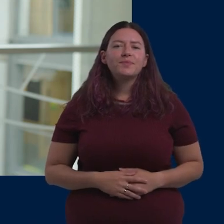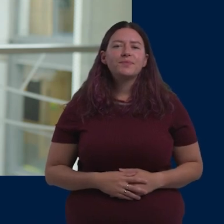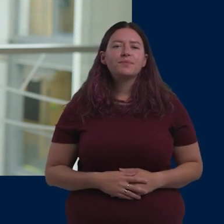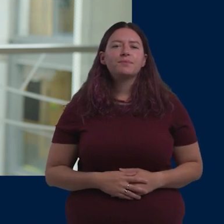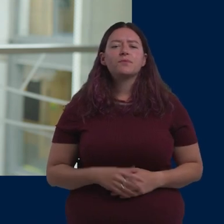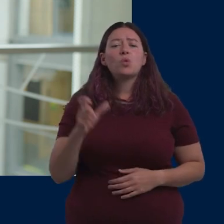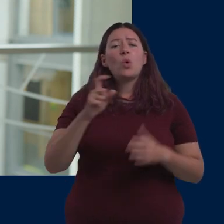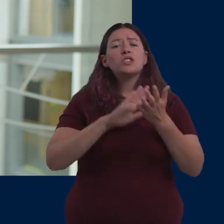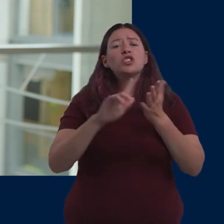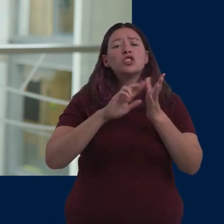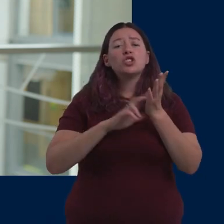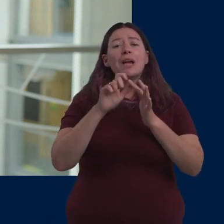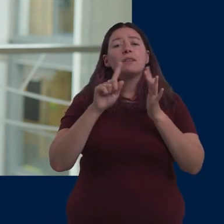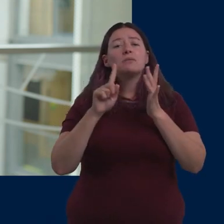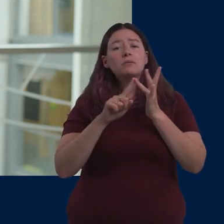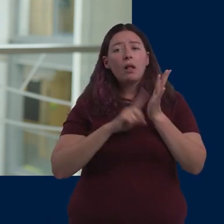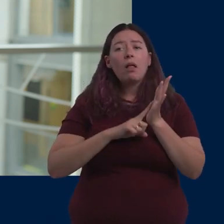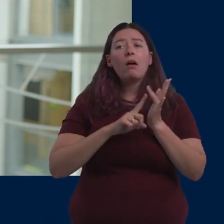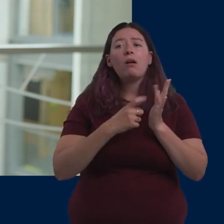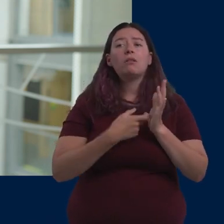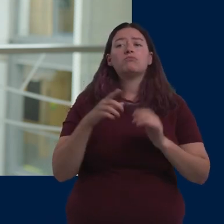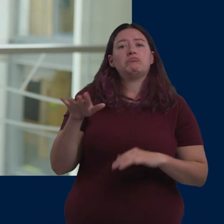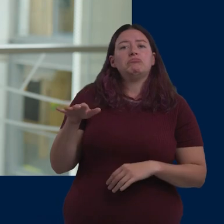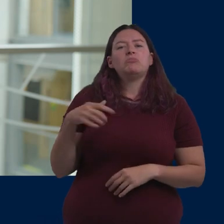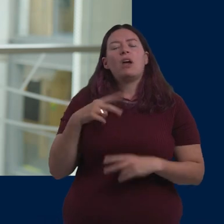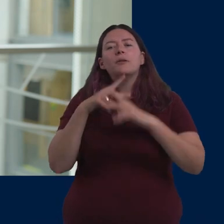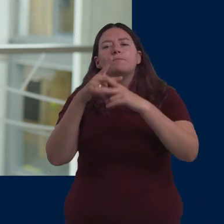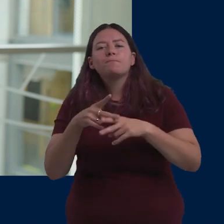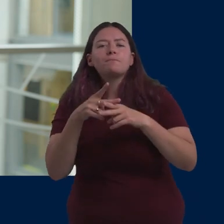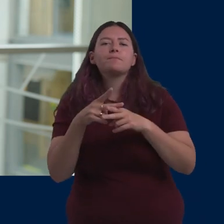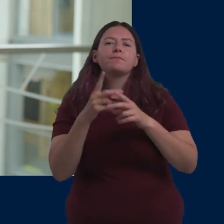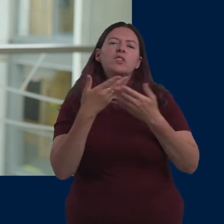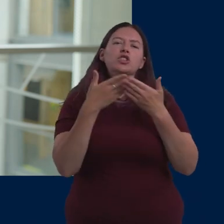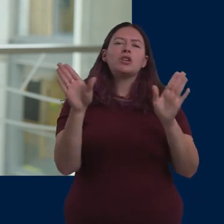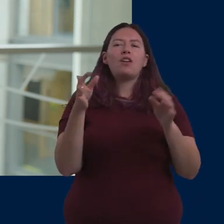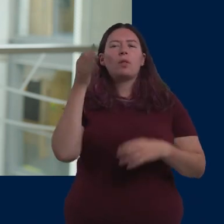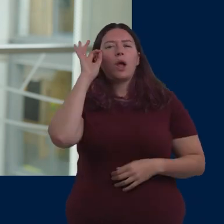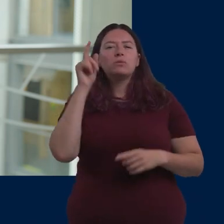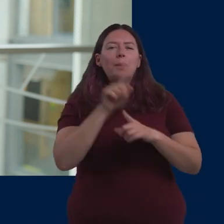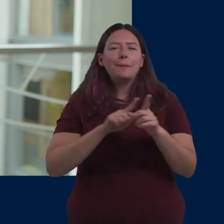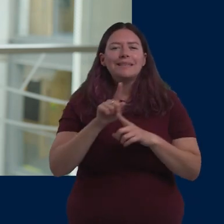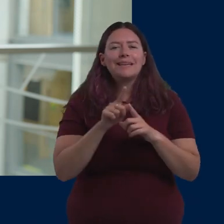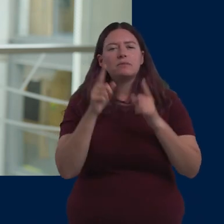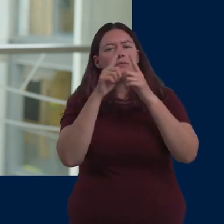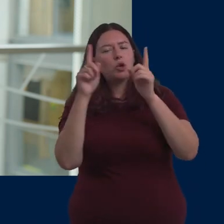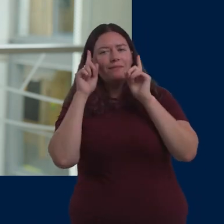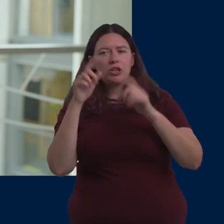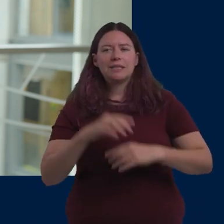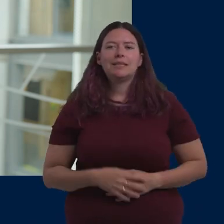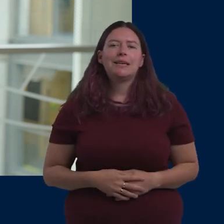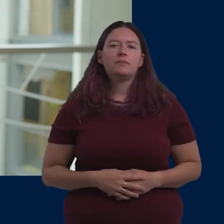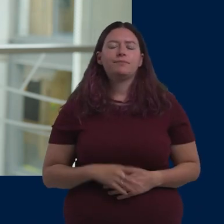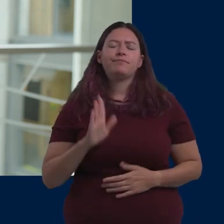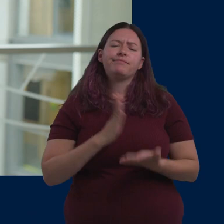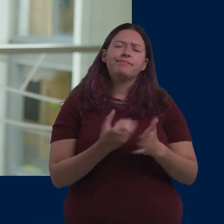In the absence of the Chancellor, I preside over General Council meetings of the University. In